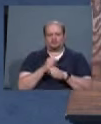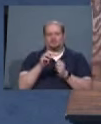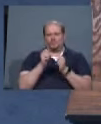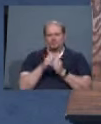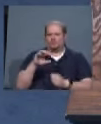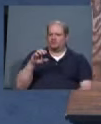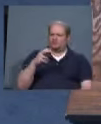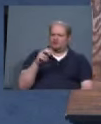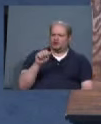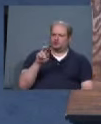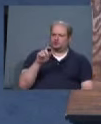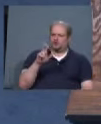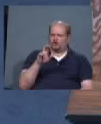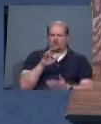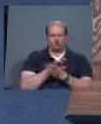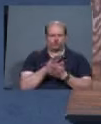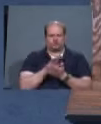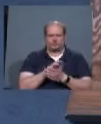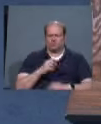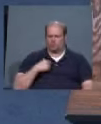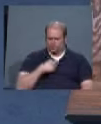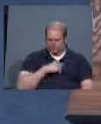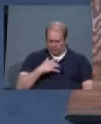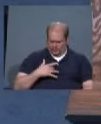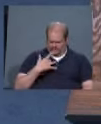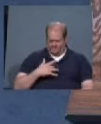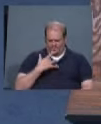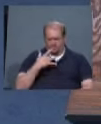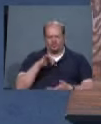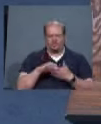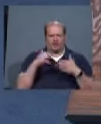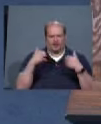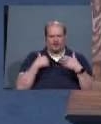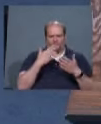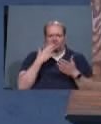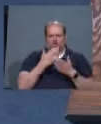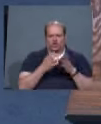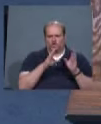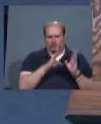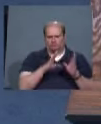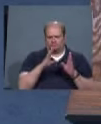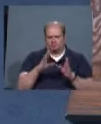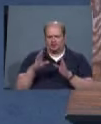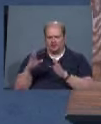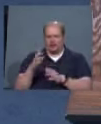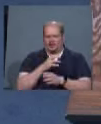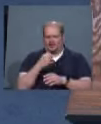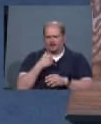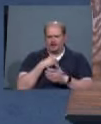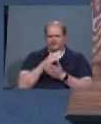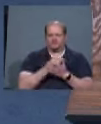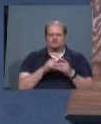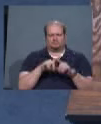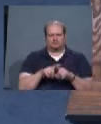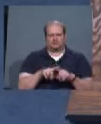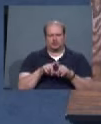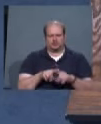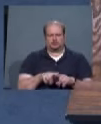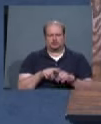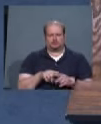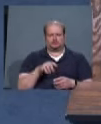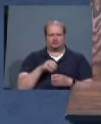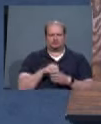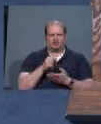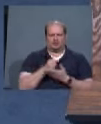charter school. And we feel that there's a good plan. There are some conditions in